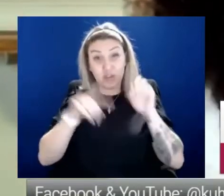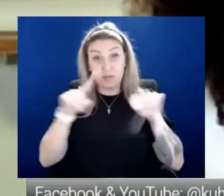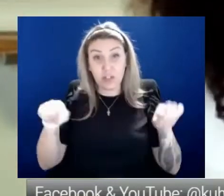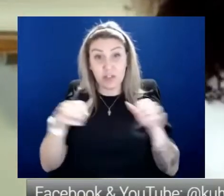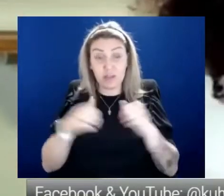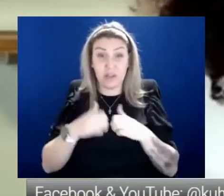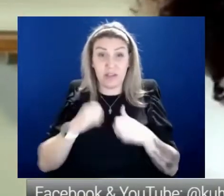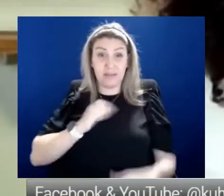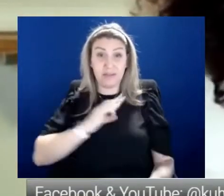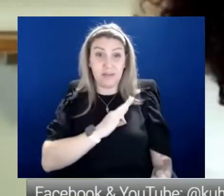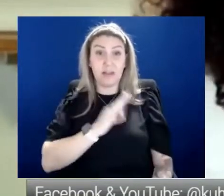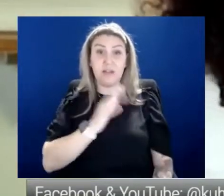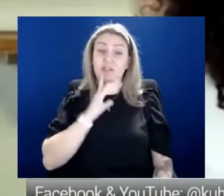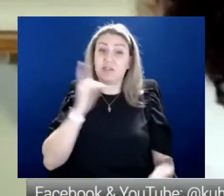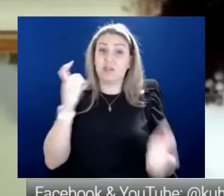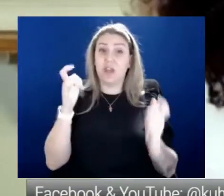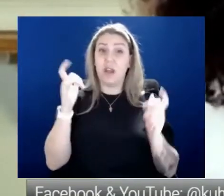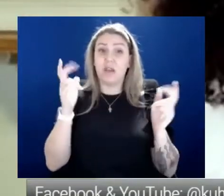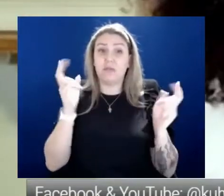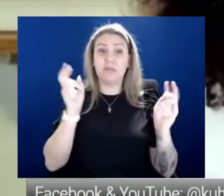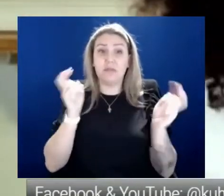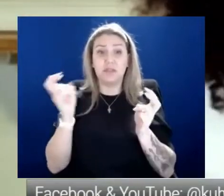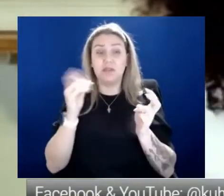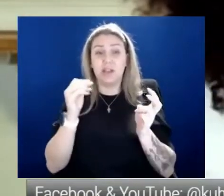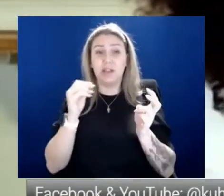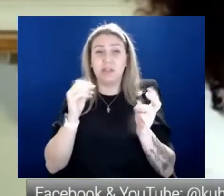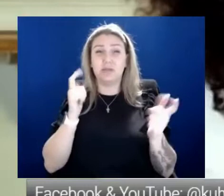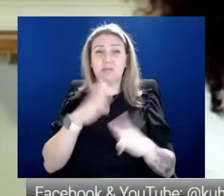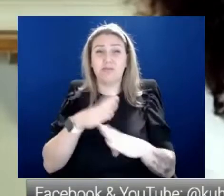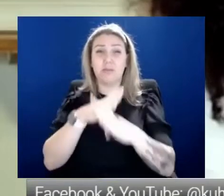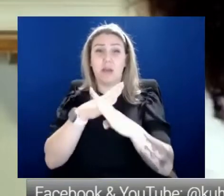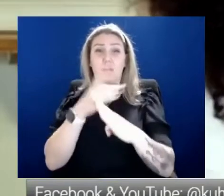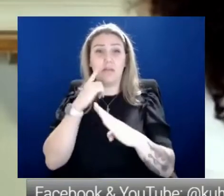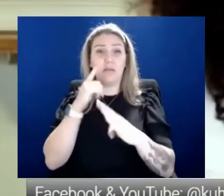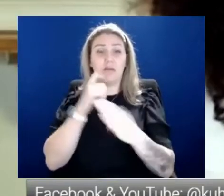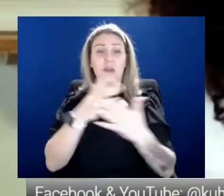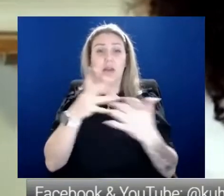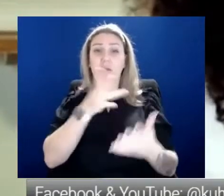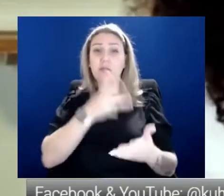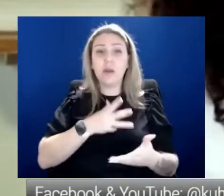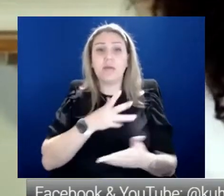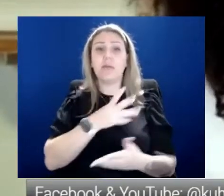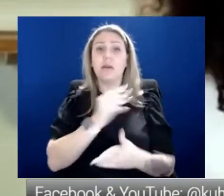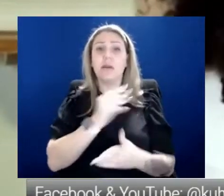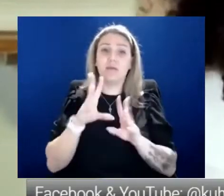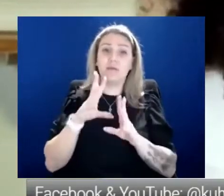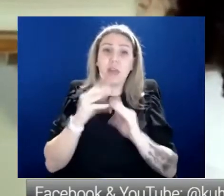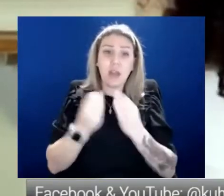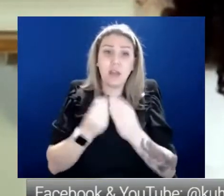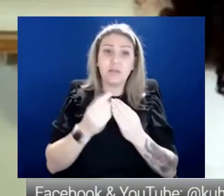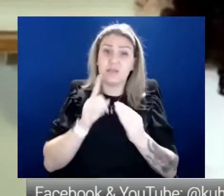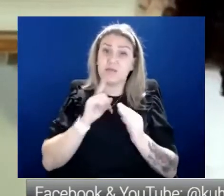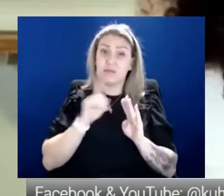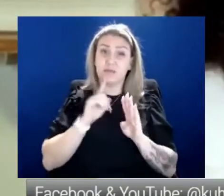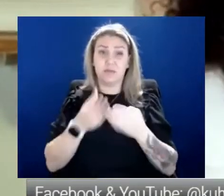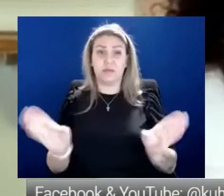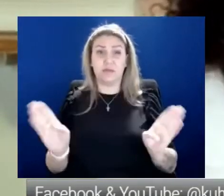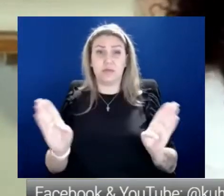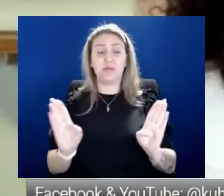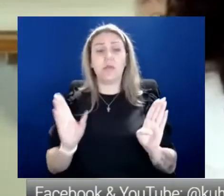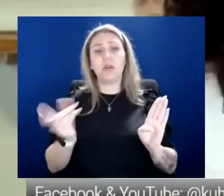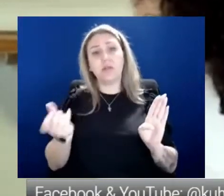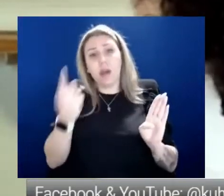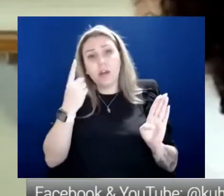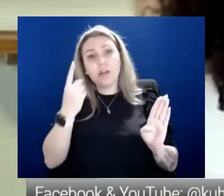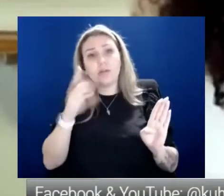huge issue, and it can be a large barrier for a lot of women and a lot of families in general. And so understanding